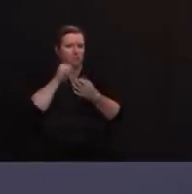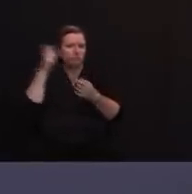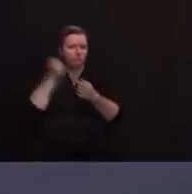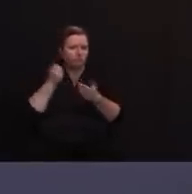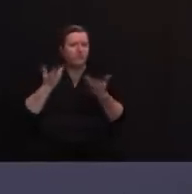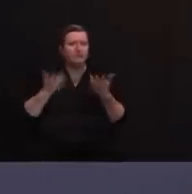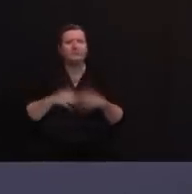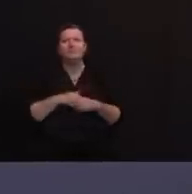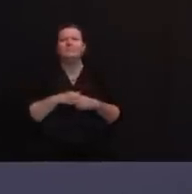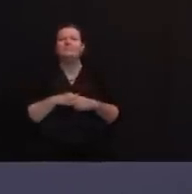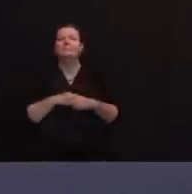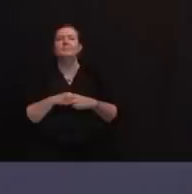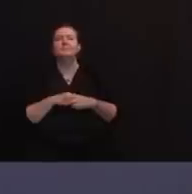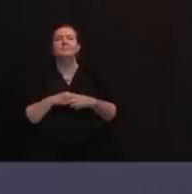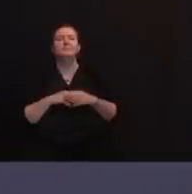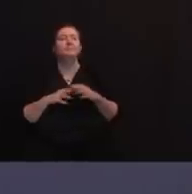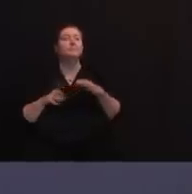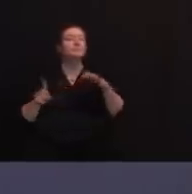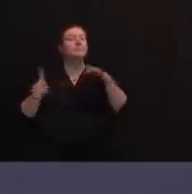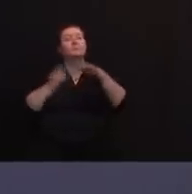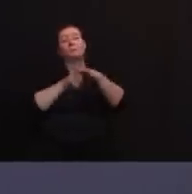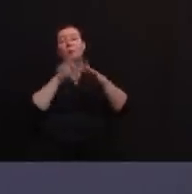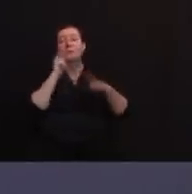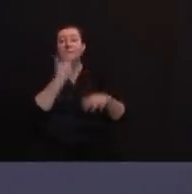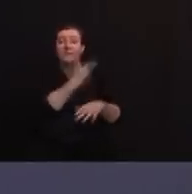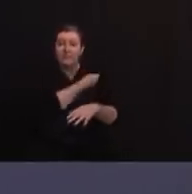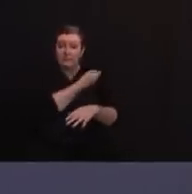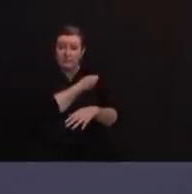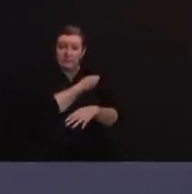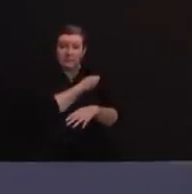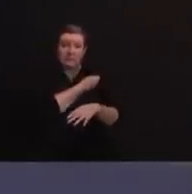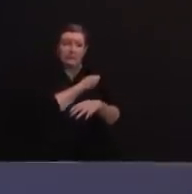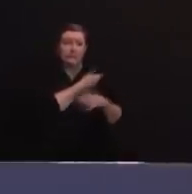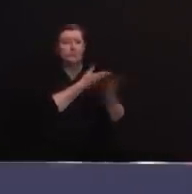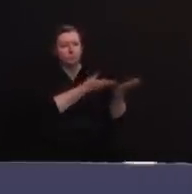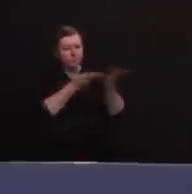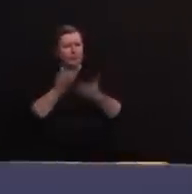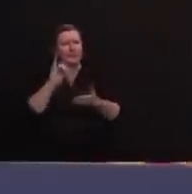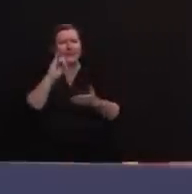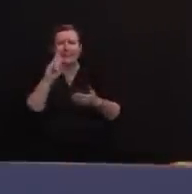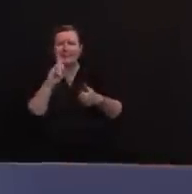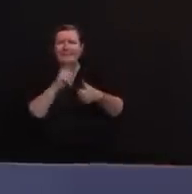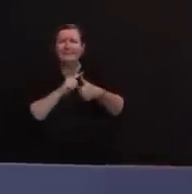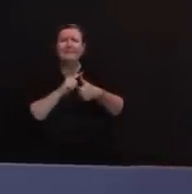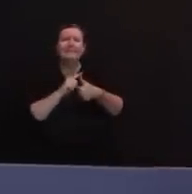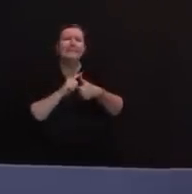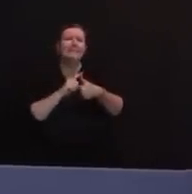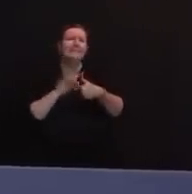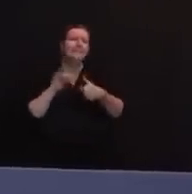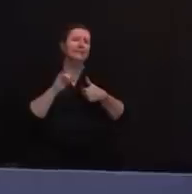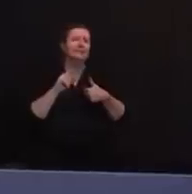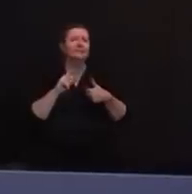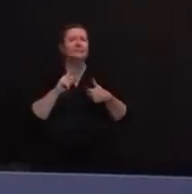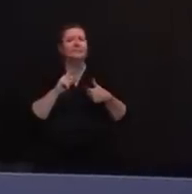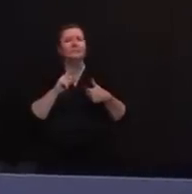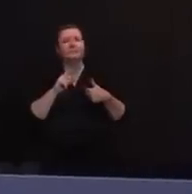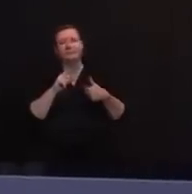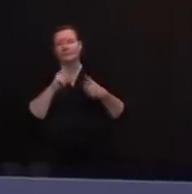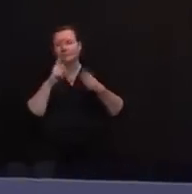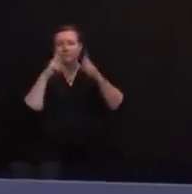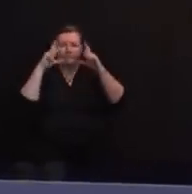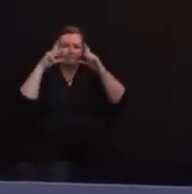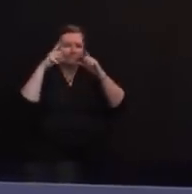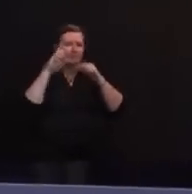state trooper or a member of law enforcement? Yeah, and then there's a lot of integrity with this as well, because I know a lot